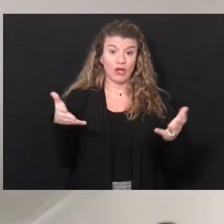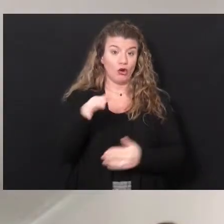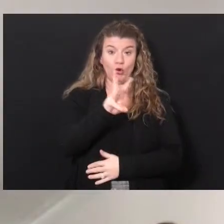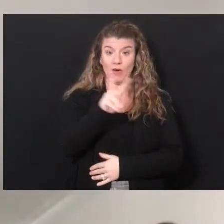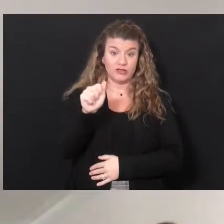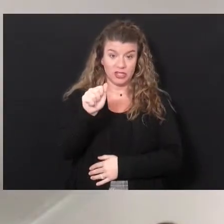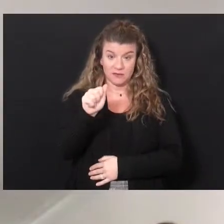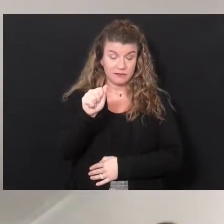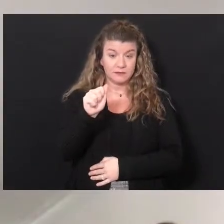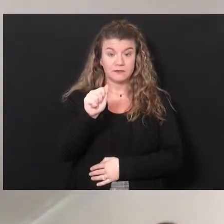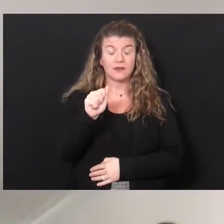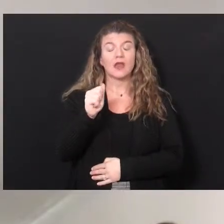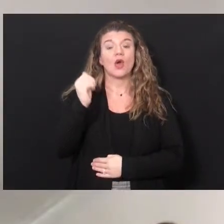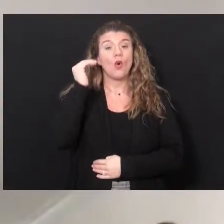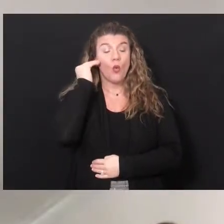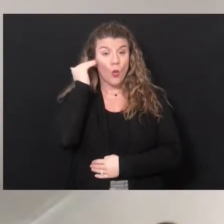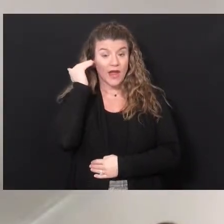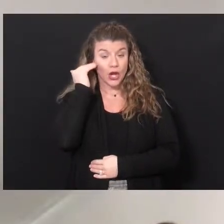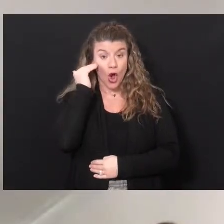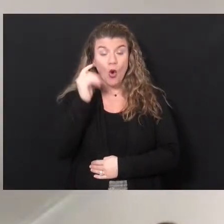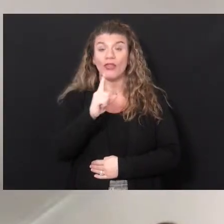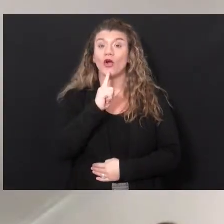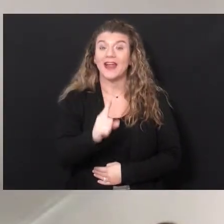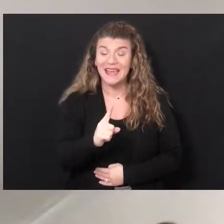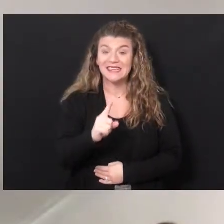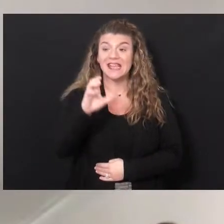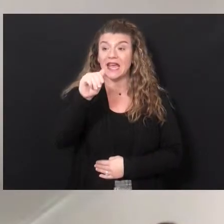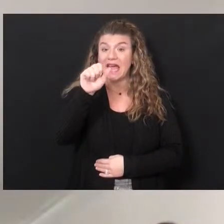Virginia. We know that there is a